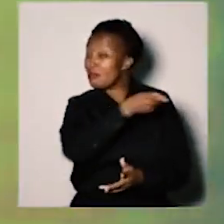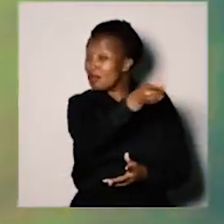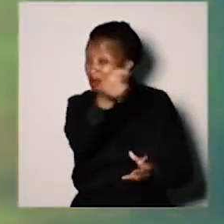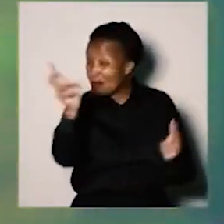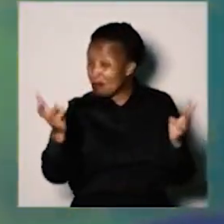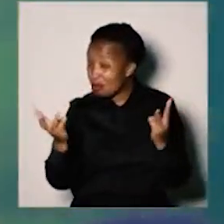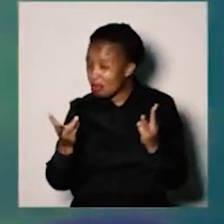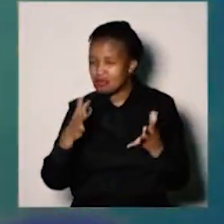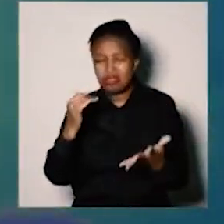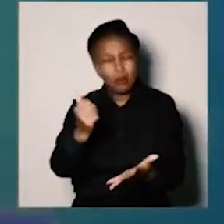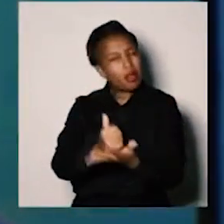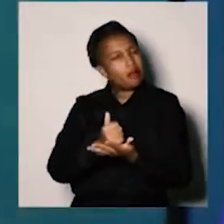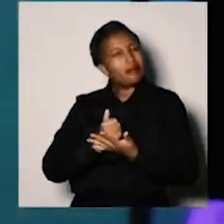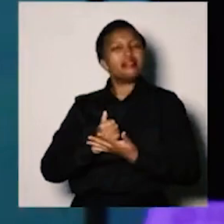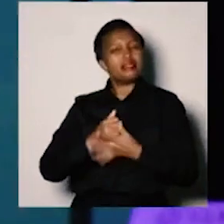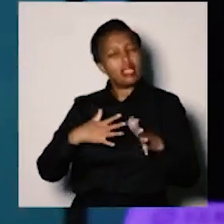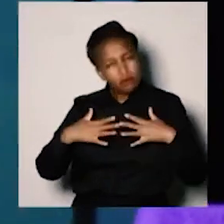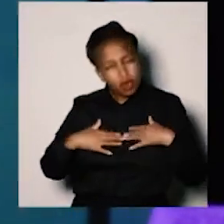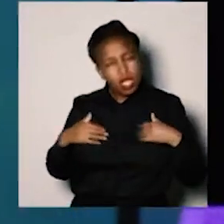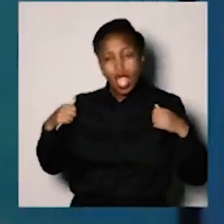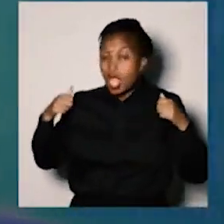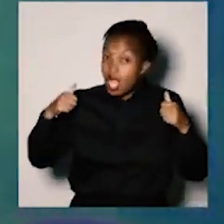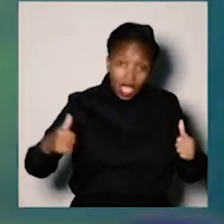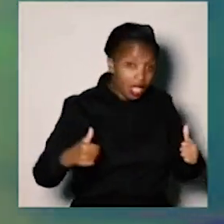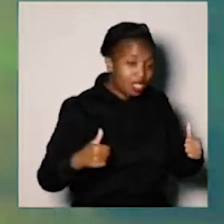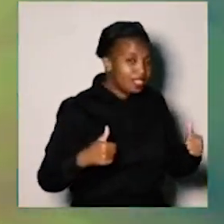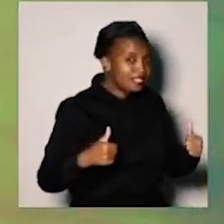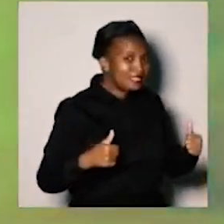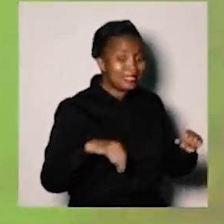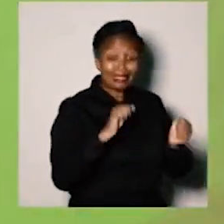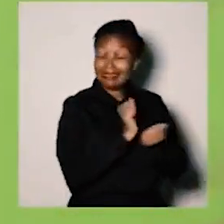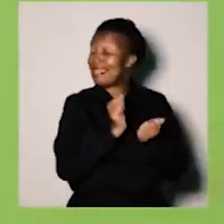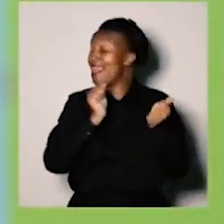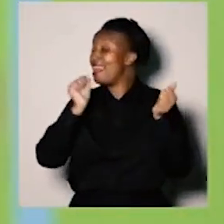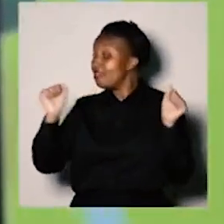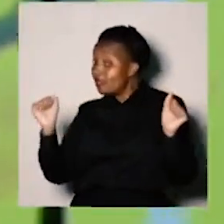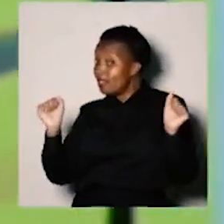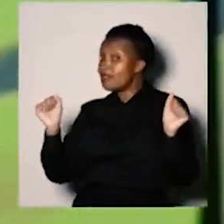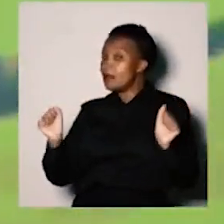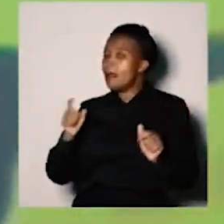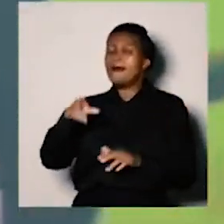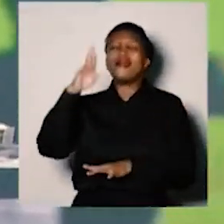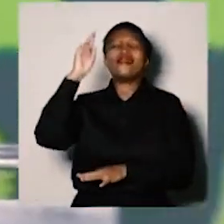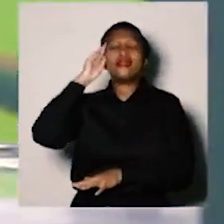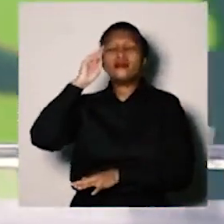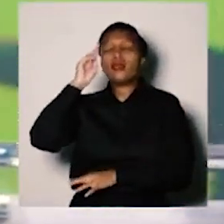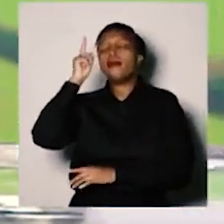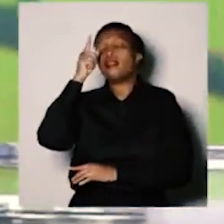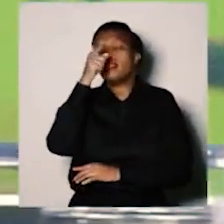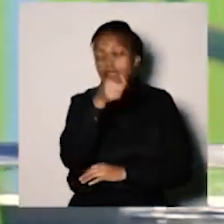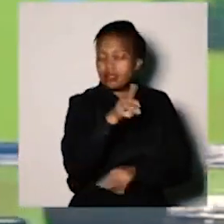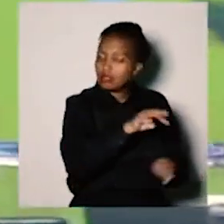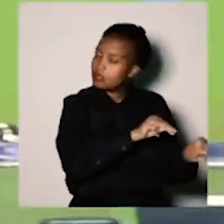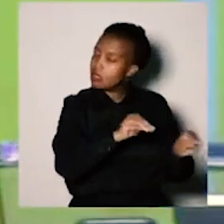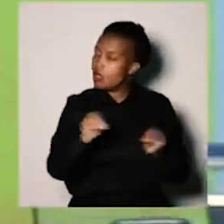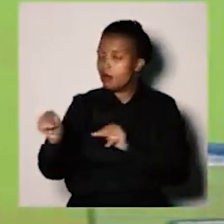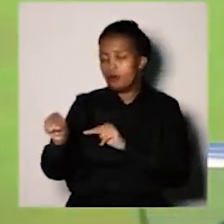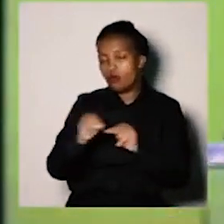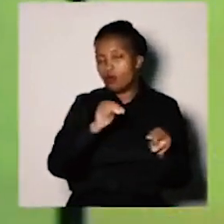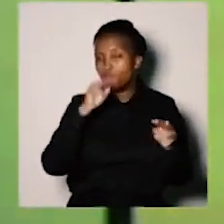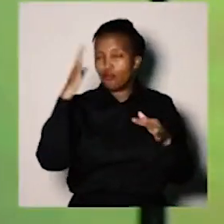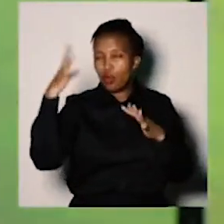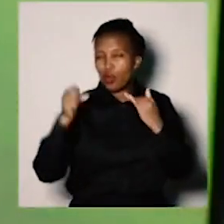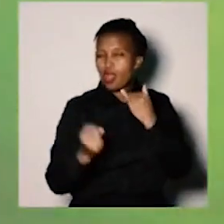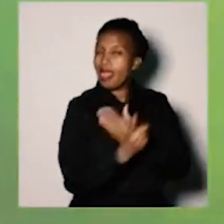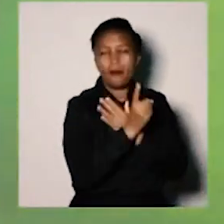saved. They're going to get healed. They're going to get delivered. But remember, the move of God, when it happens, it will